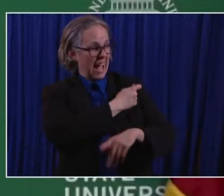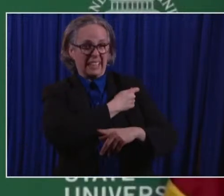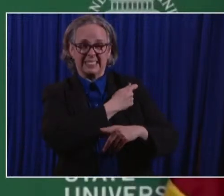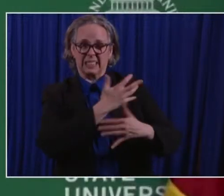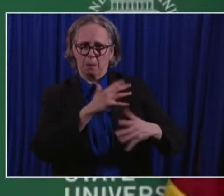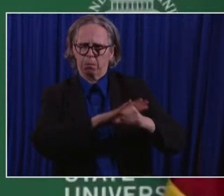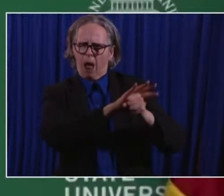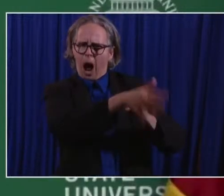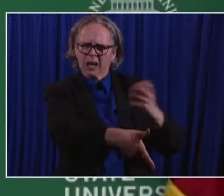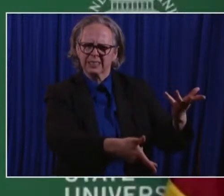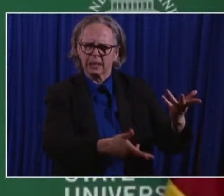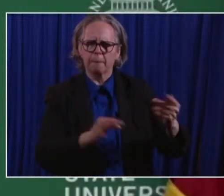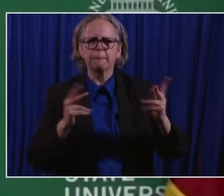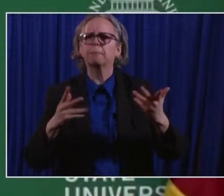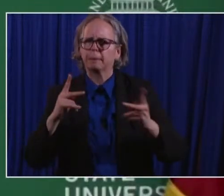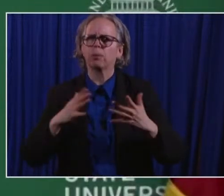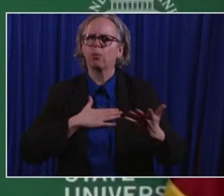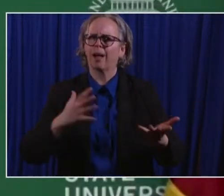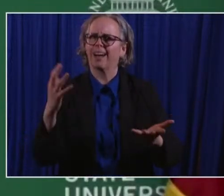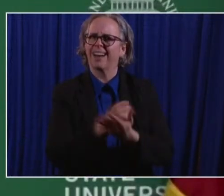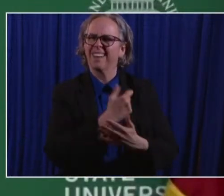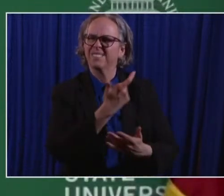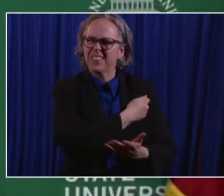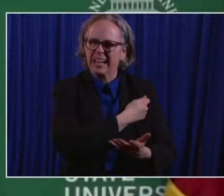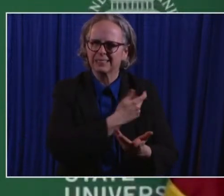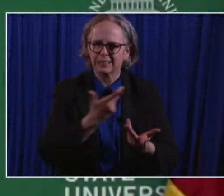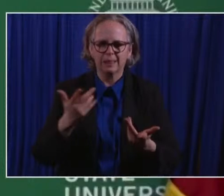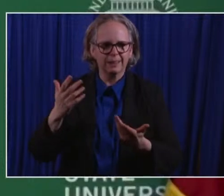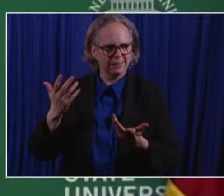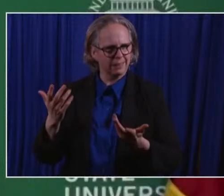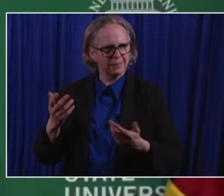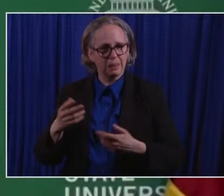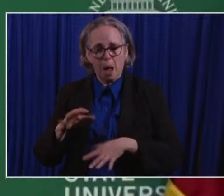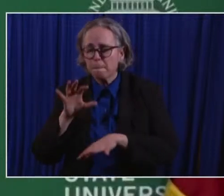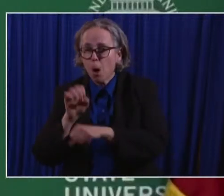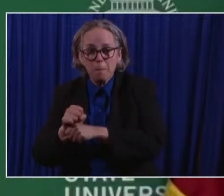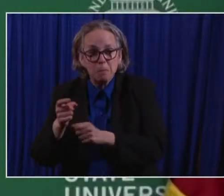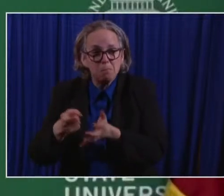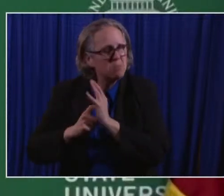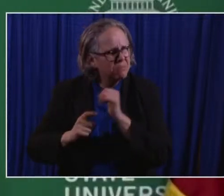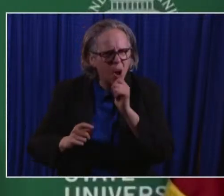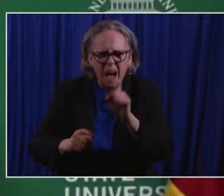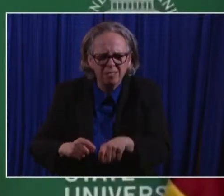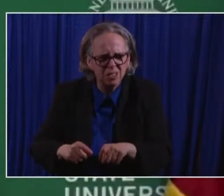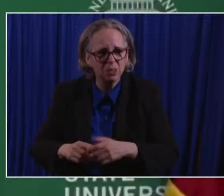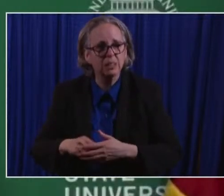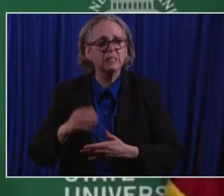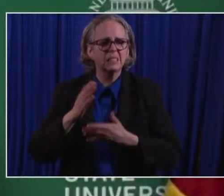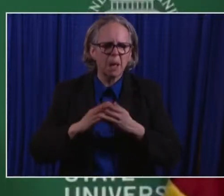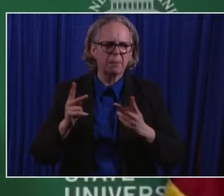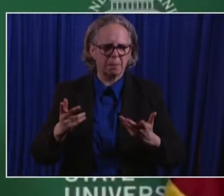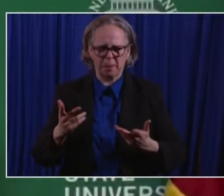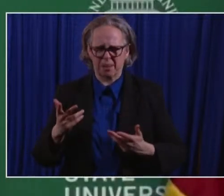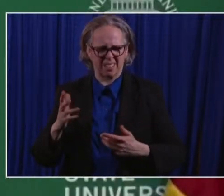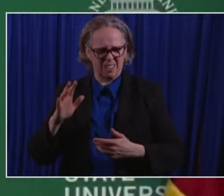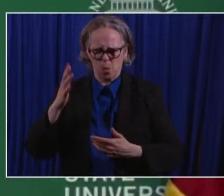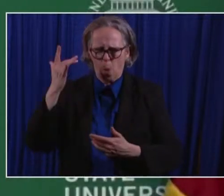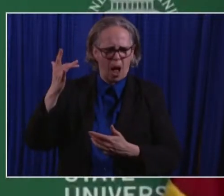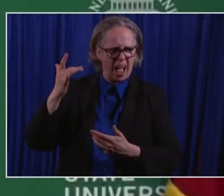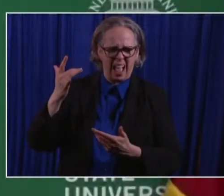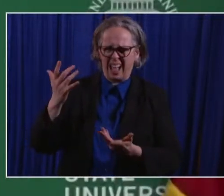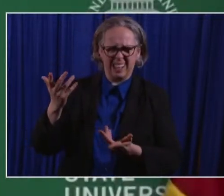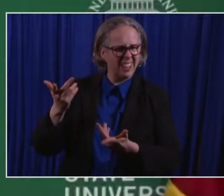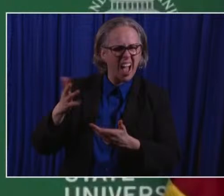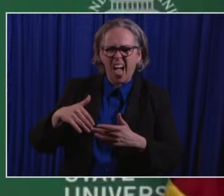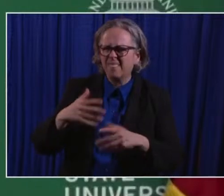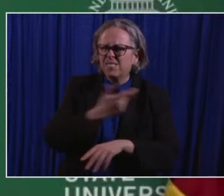people who, that's just what they want to do. They didn't want to make a reservation. They didn't want to go online. Maybe they couldn't have gone online. They want